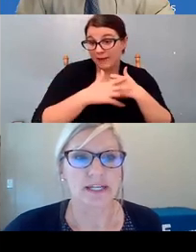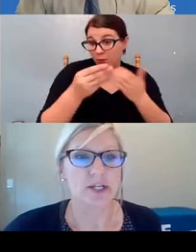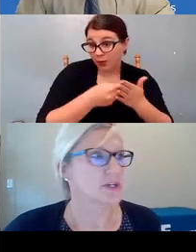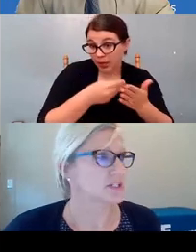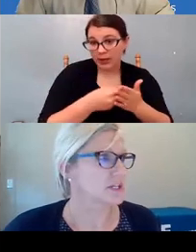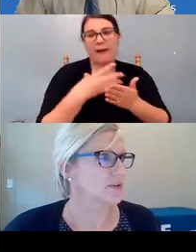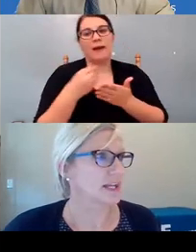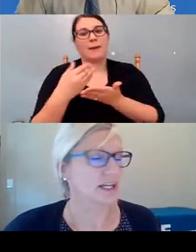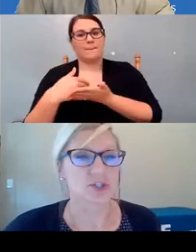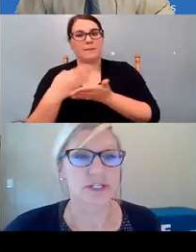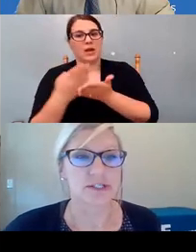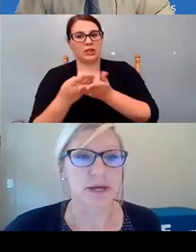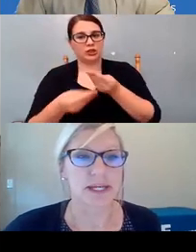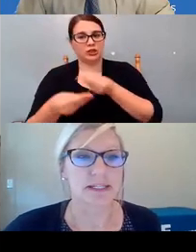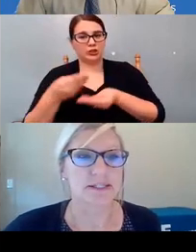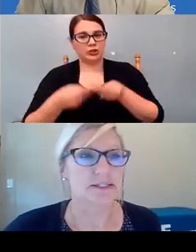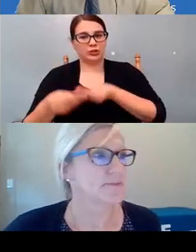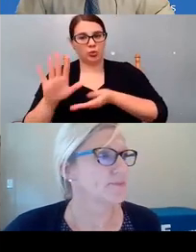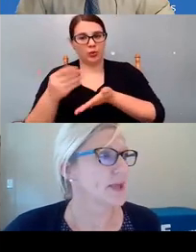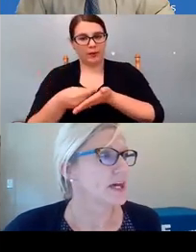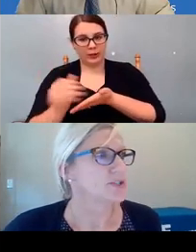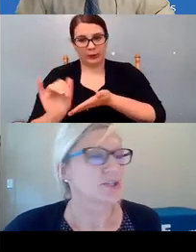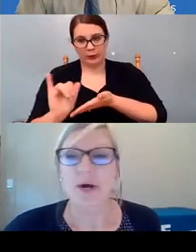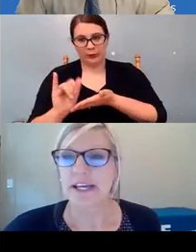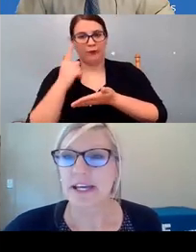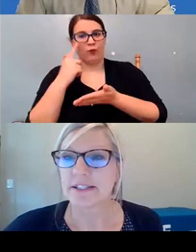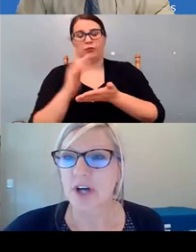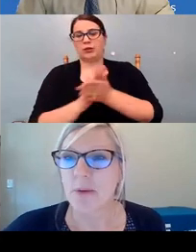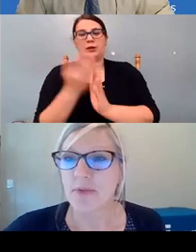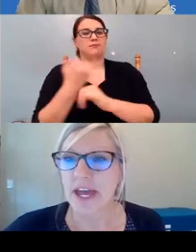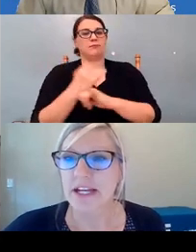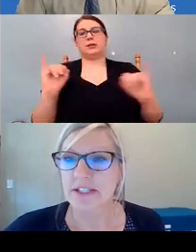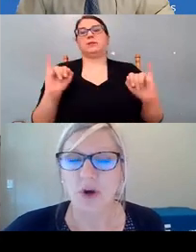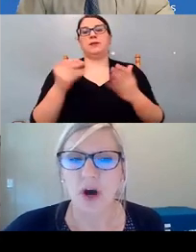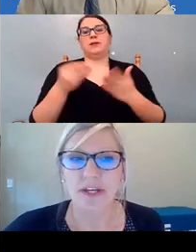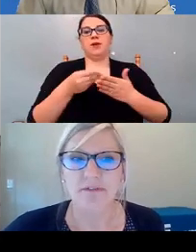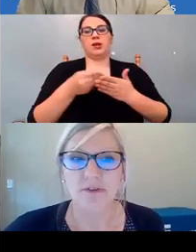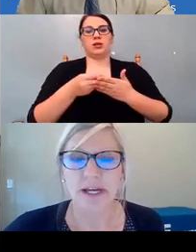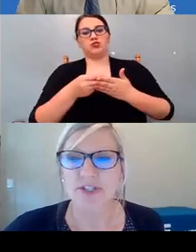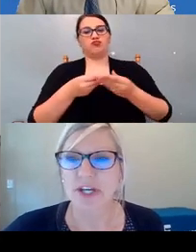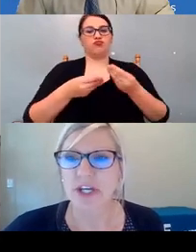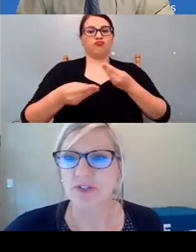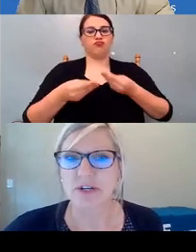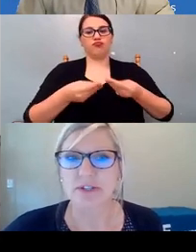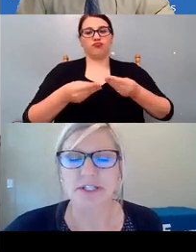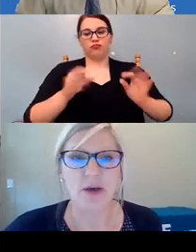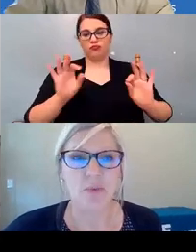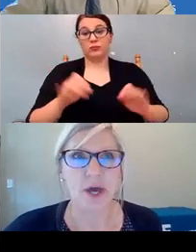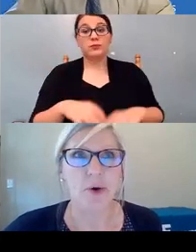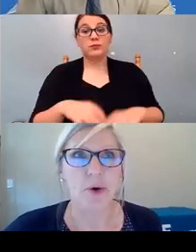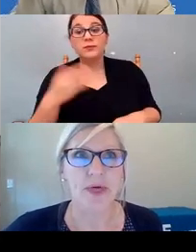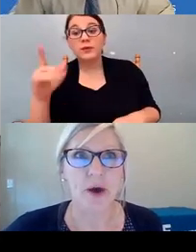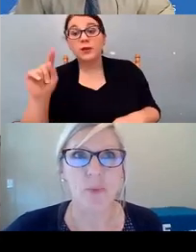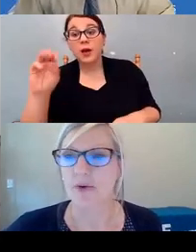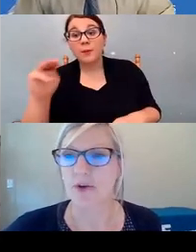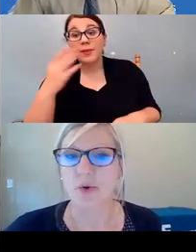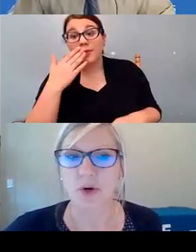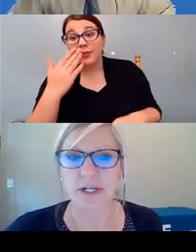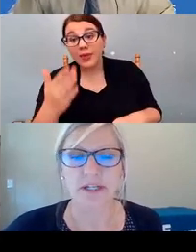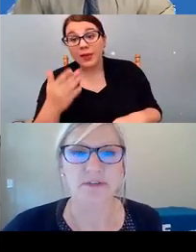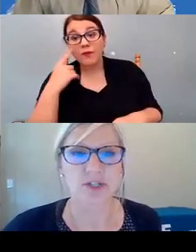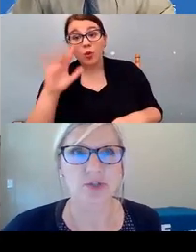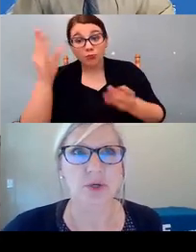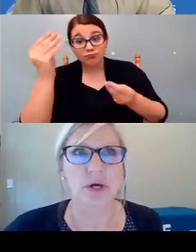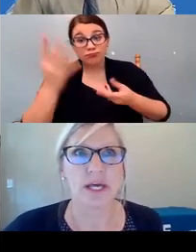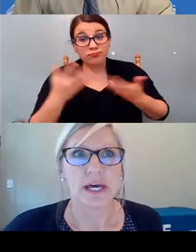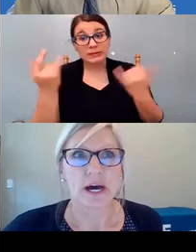goals and increasing financial independence. So again, Tom, thanks for all the information that you've shared today. We hope that whether you're